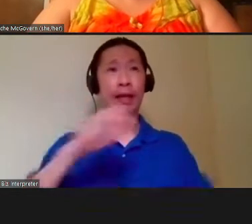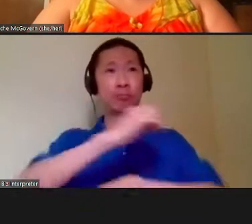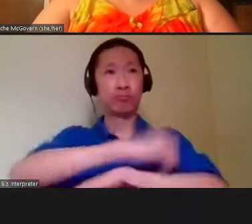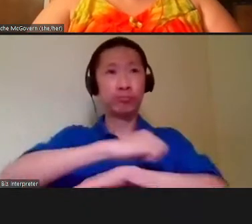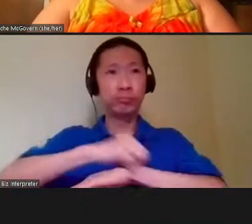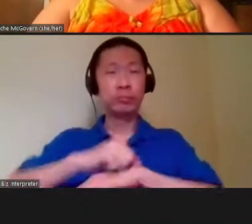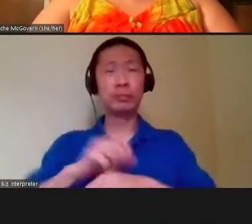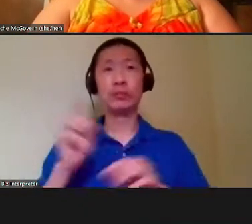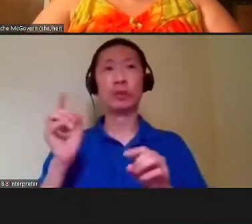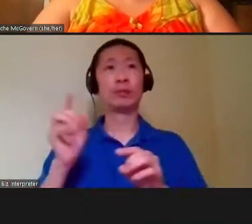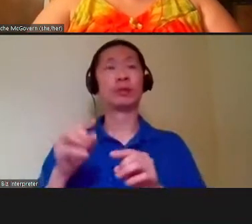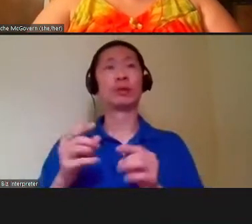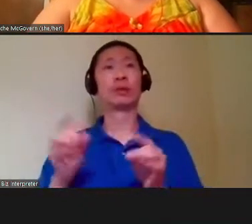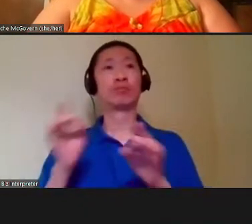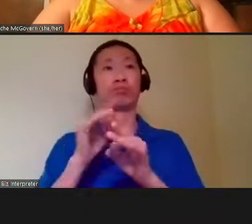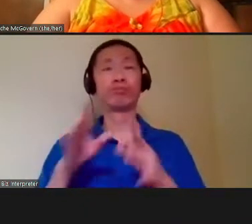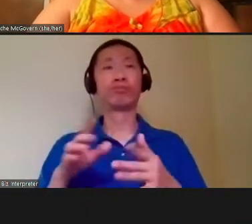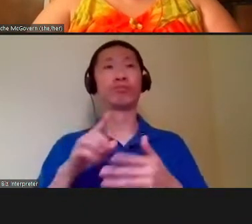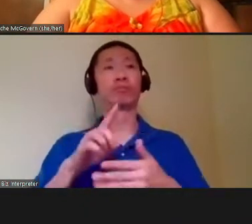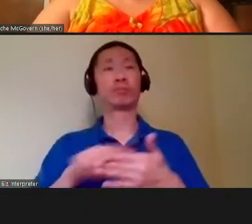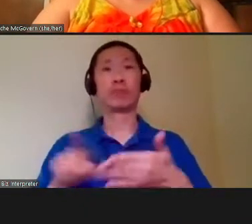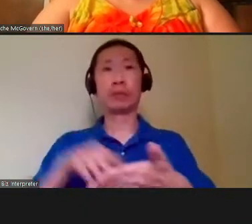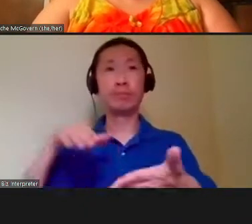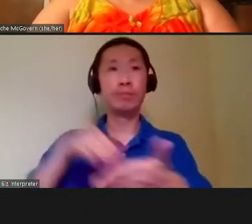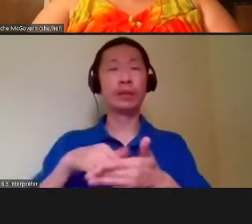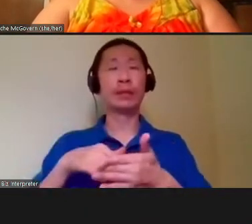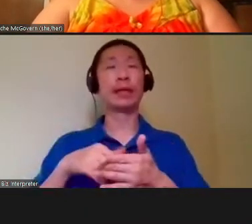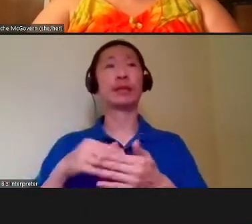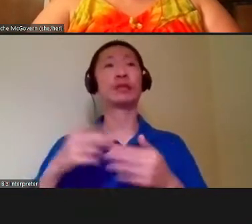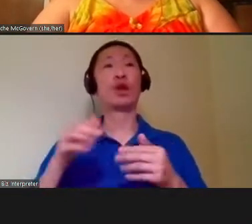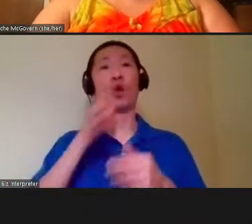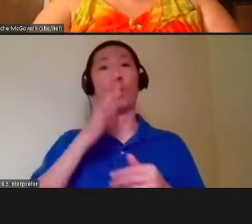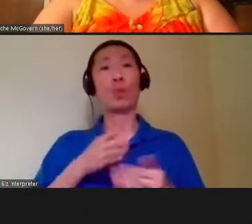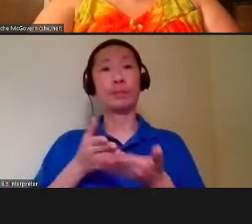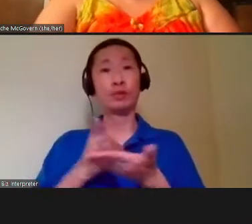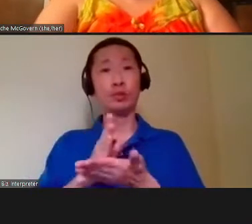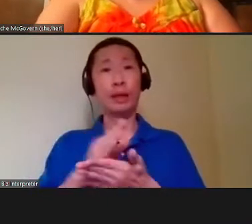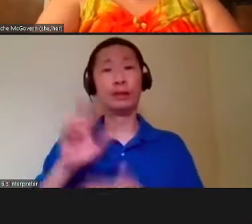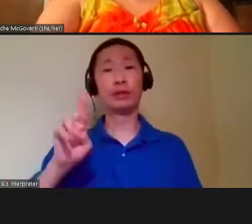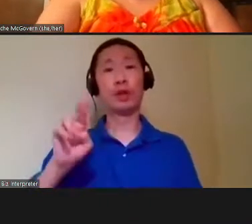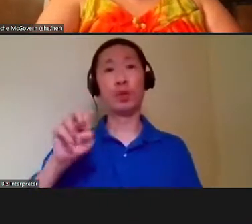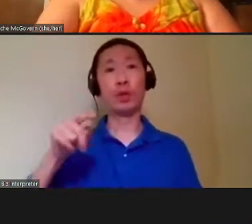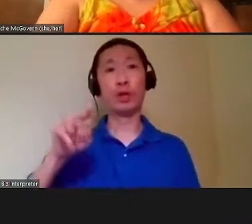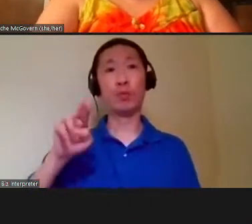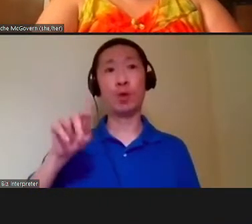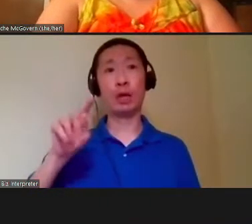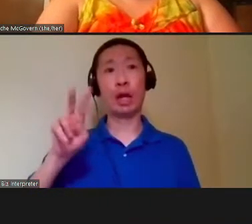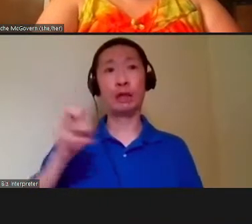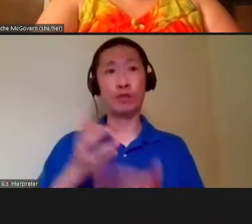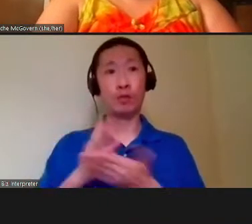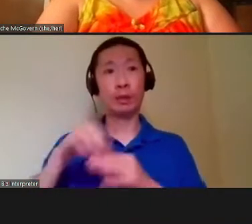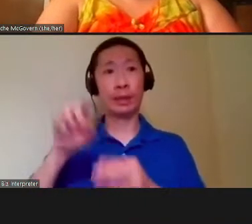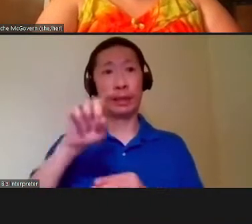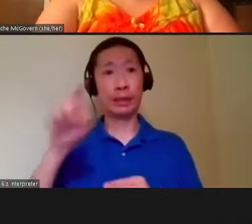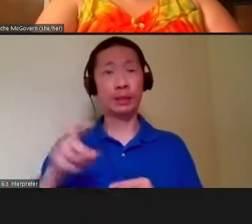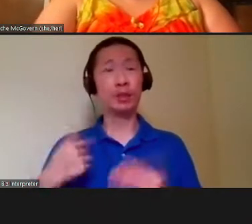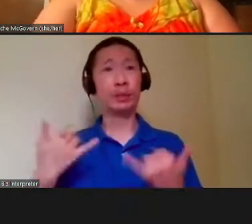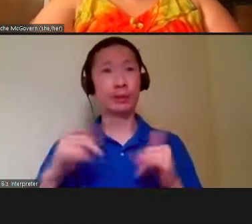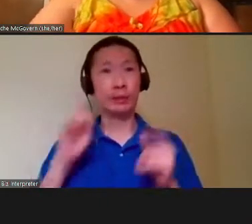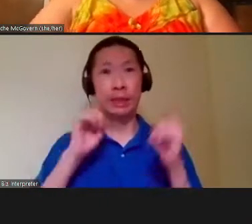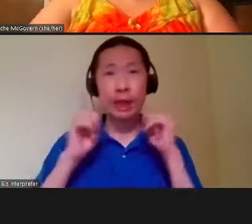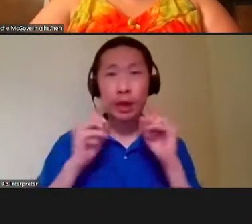attack on women's rights and reproductive rights in Texas. We are continuing to get news